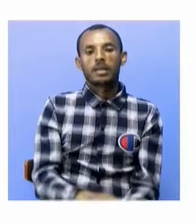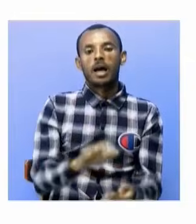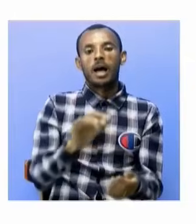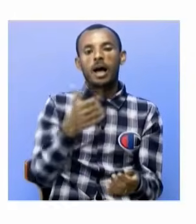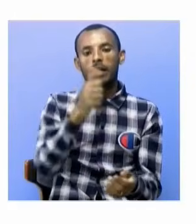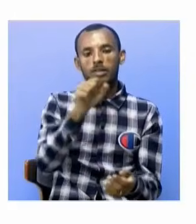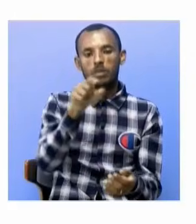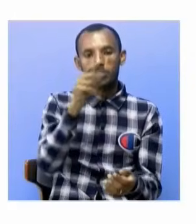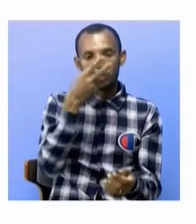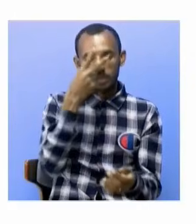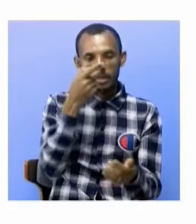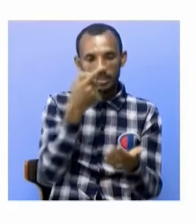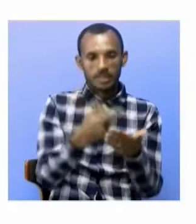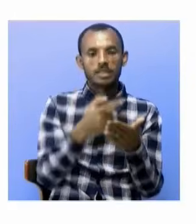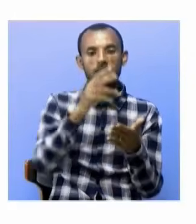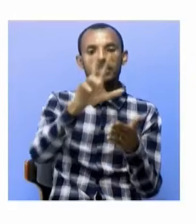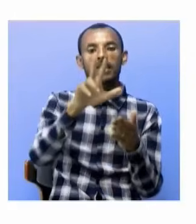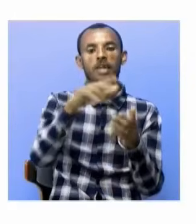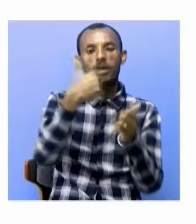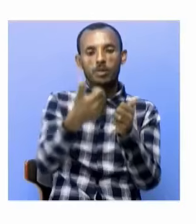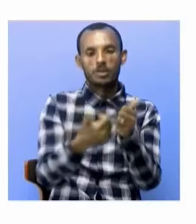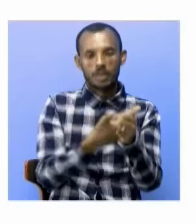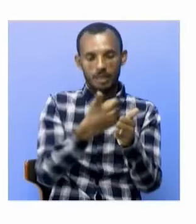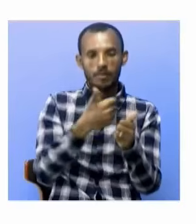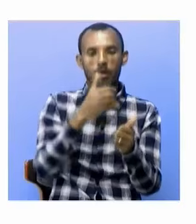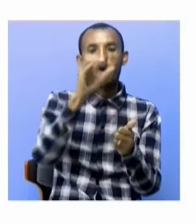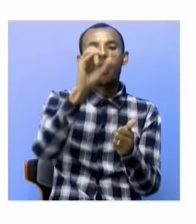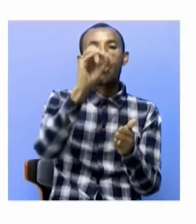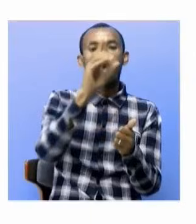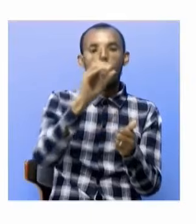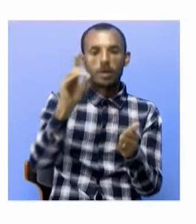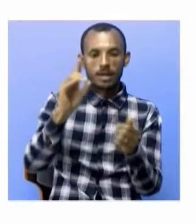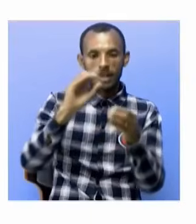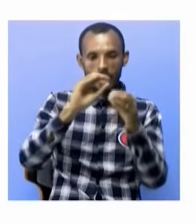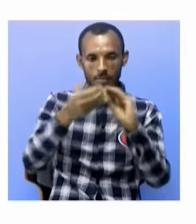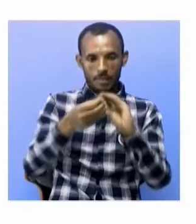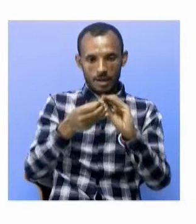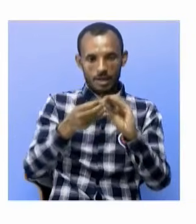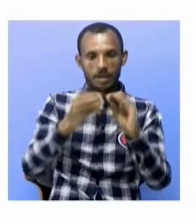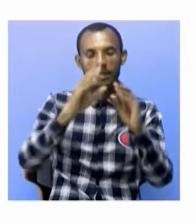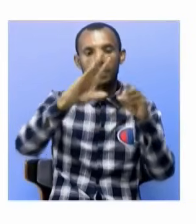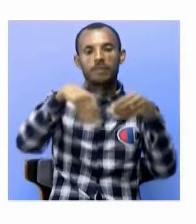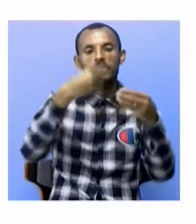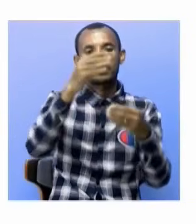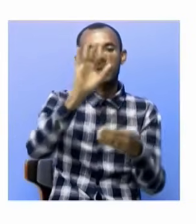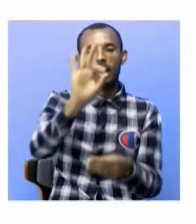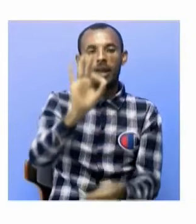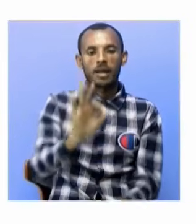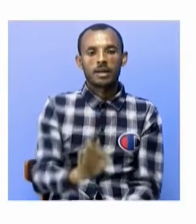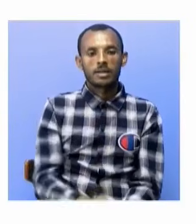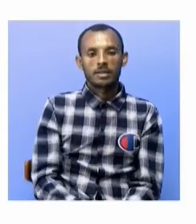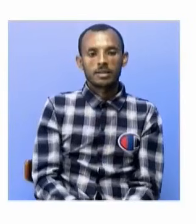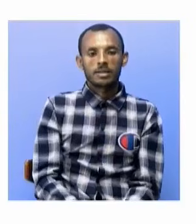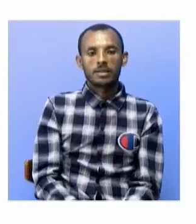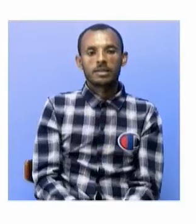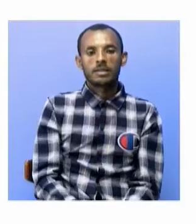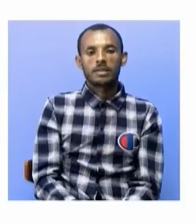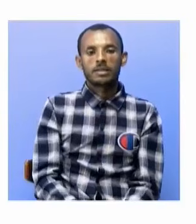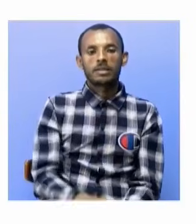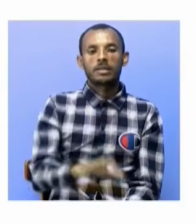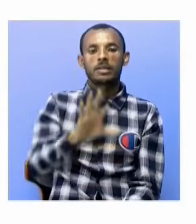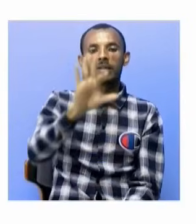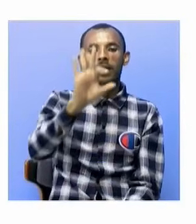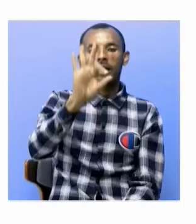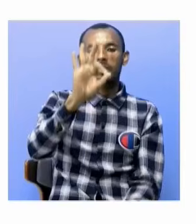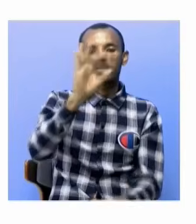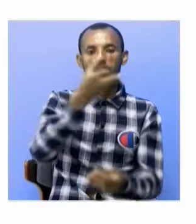of these 3 consecutive odd number gives us 9. Okay? This is 9, and 9 is